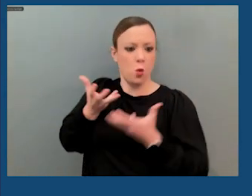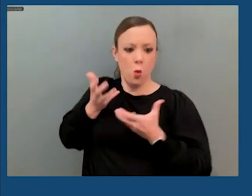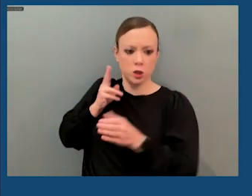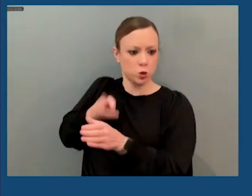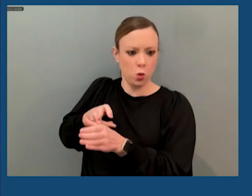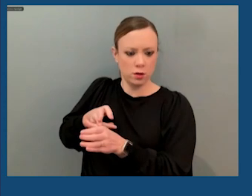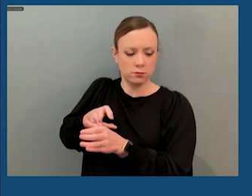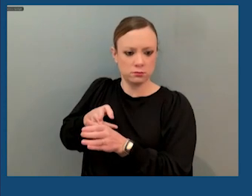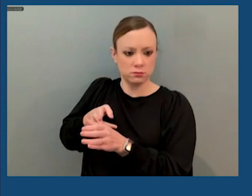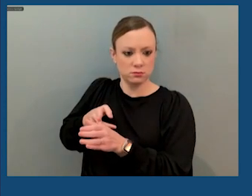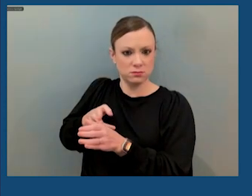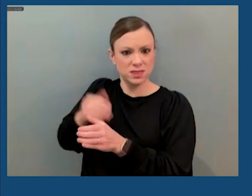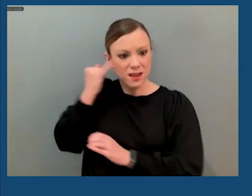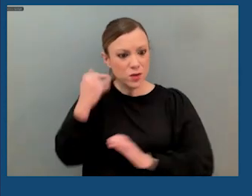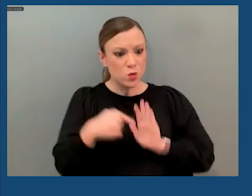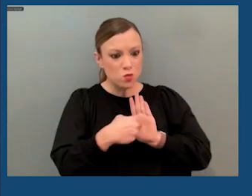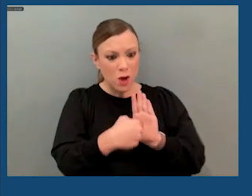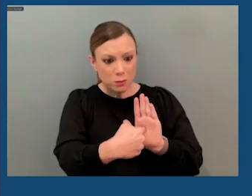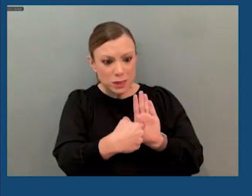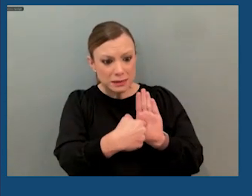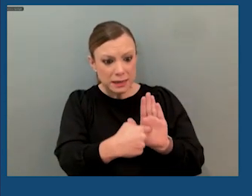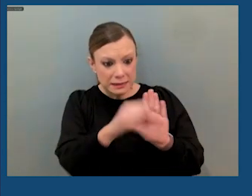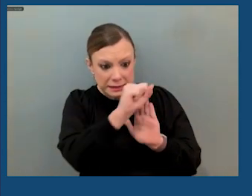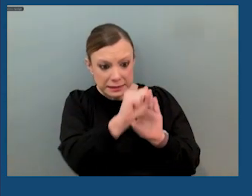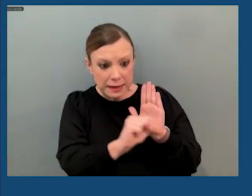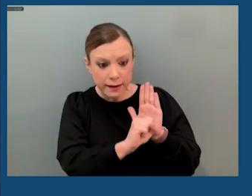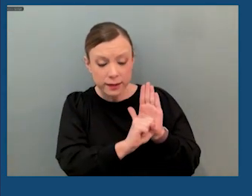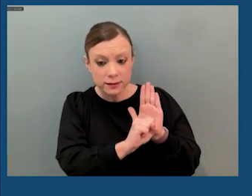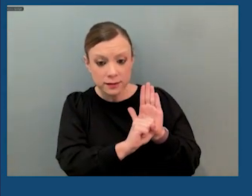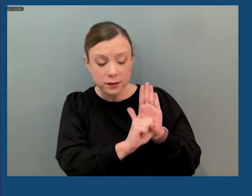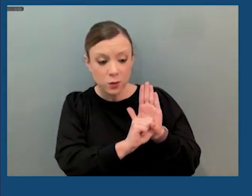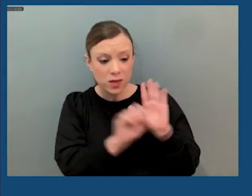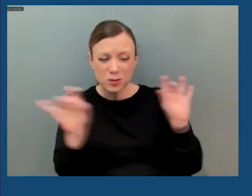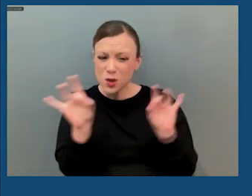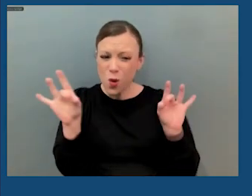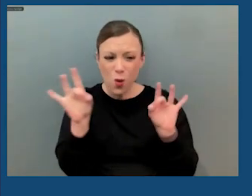that was the place where there was a horrific